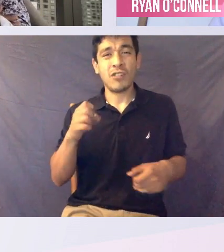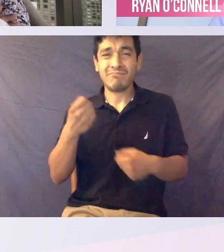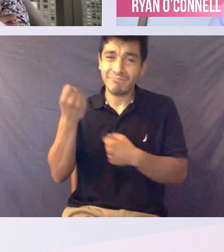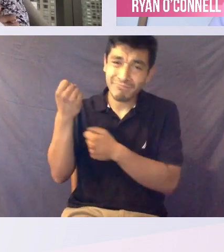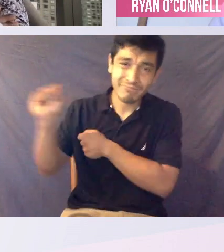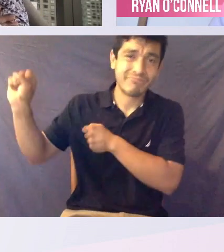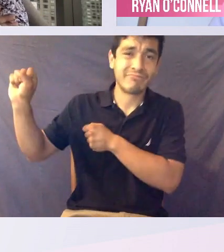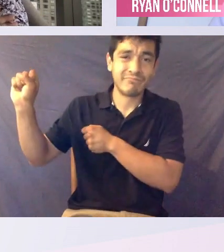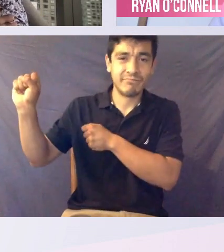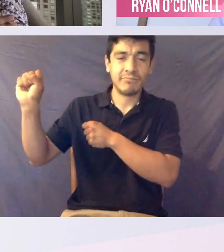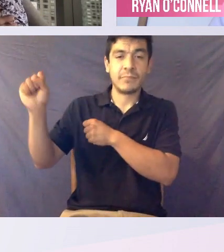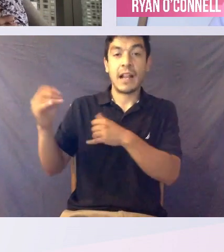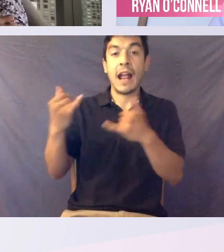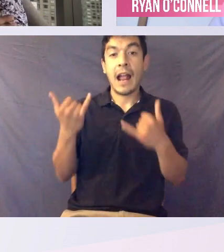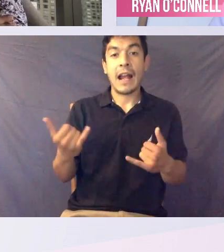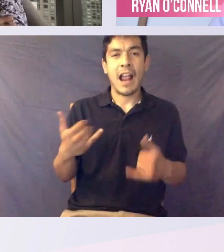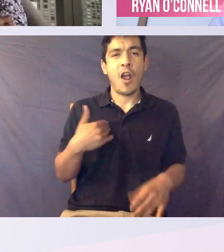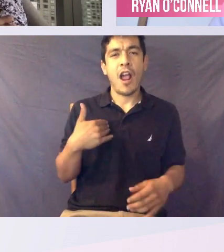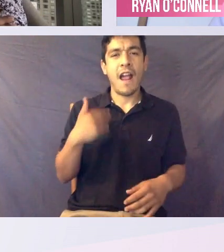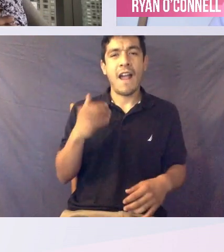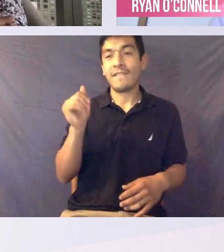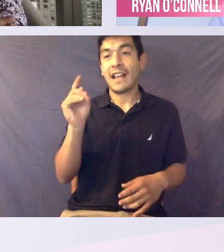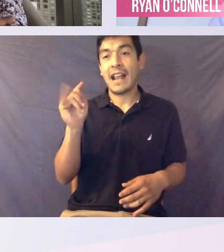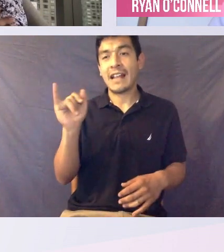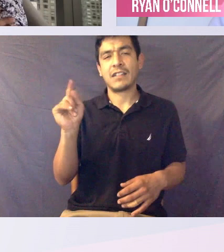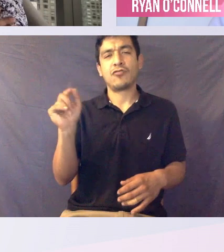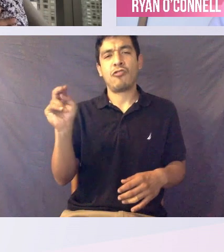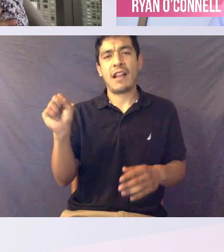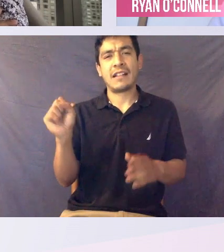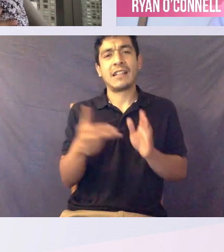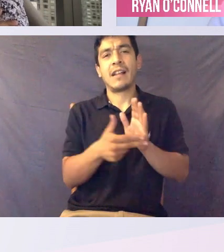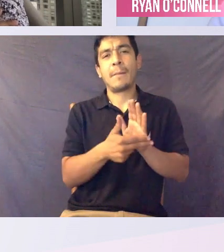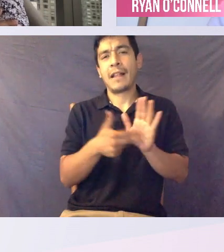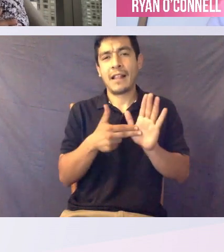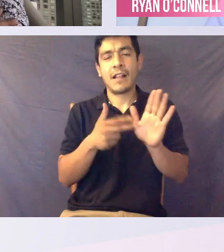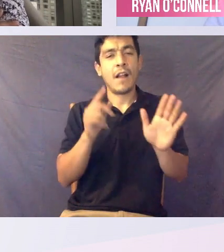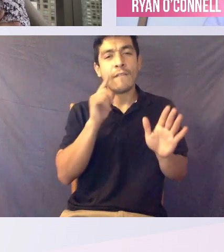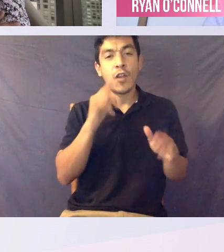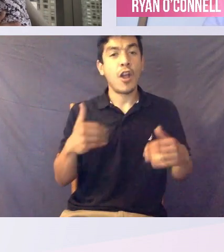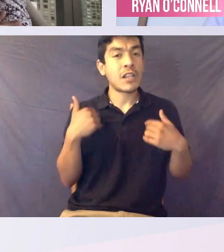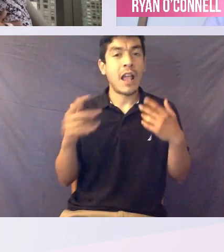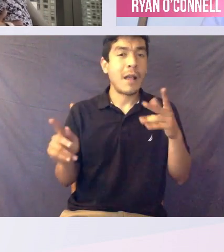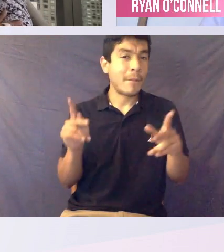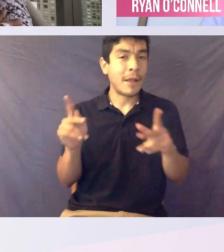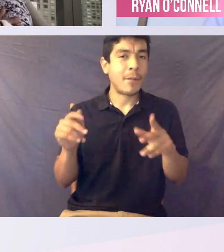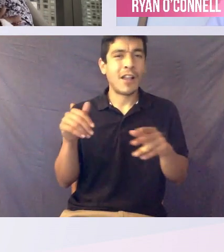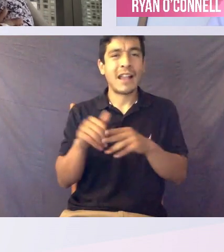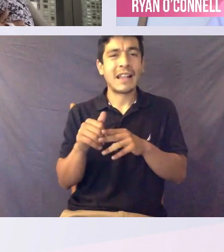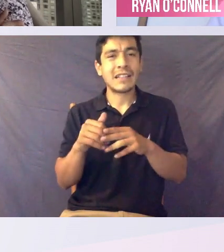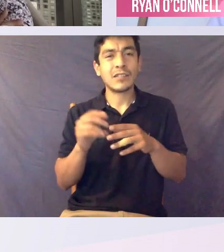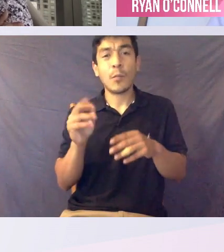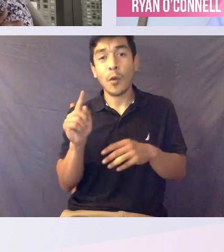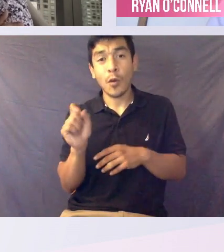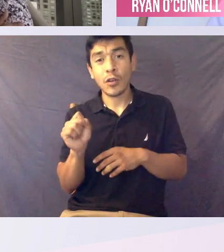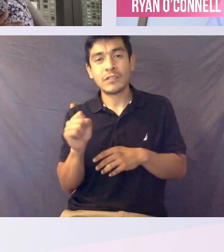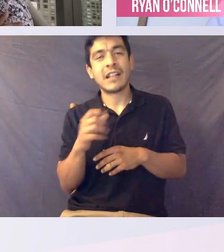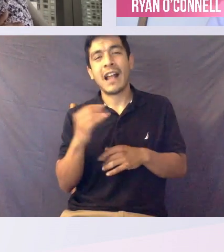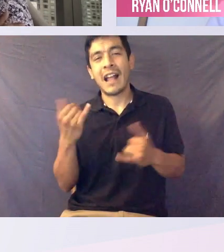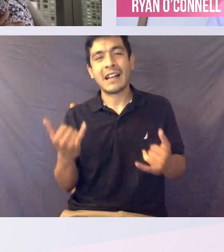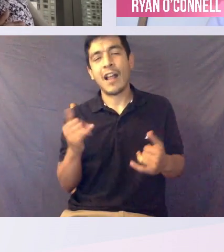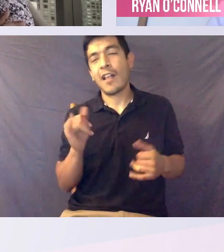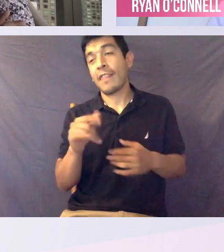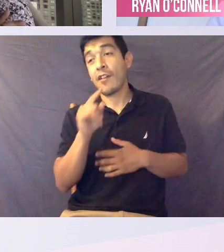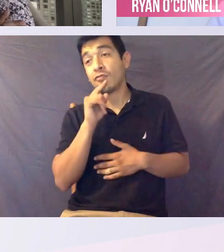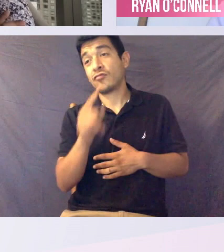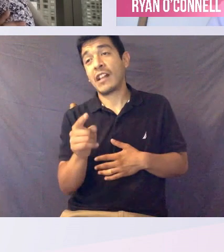and you know, now there's all these anti-trans bills for young people in sports. And so, you know, the reality